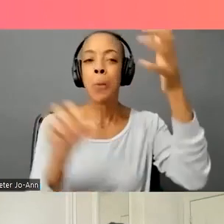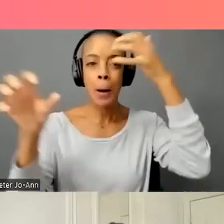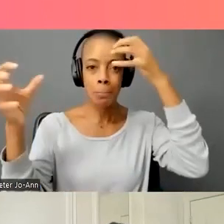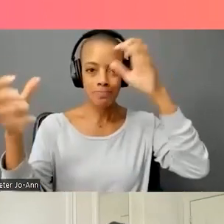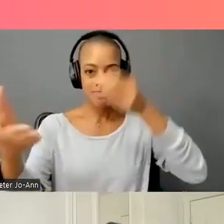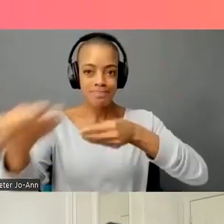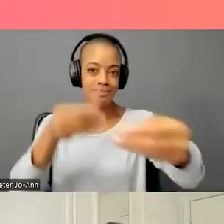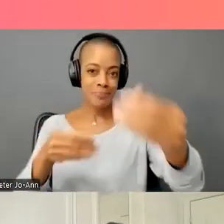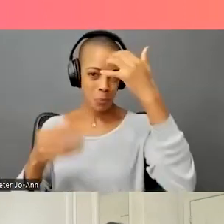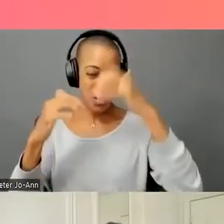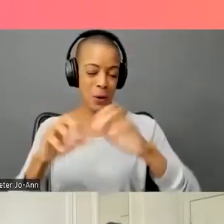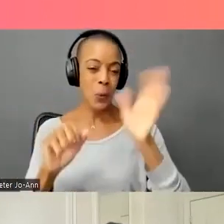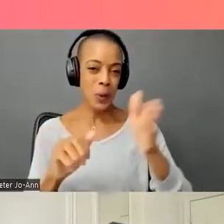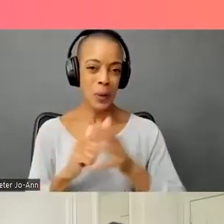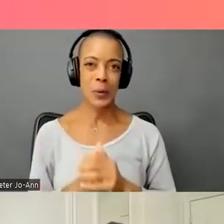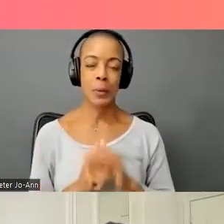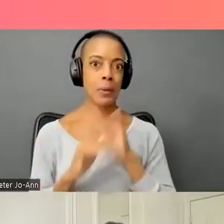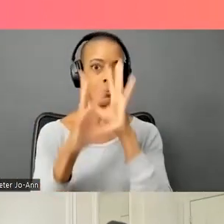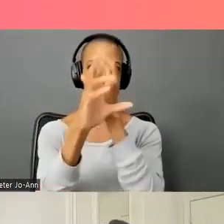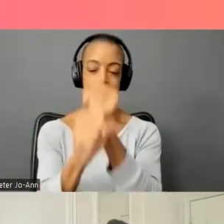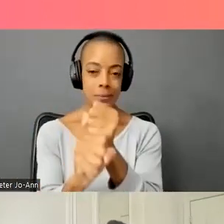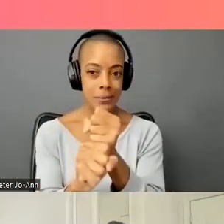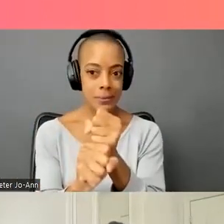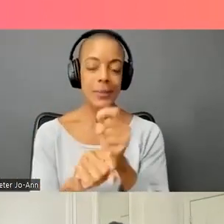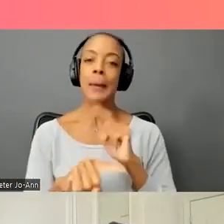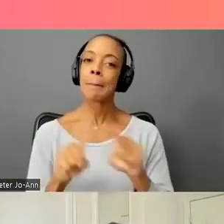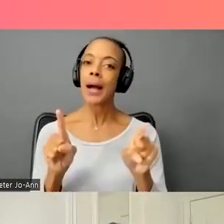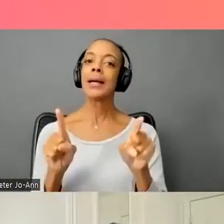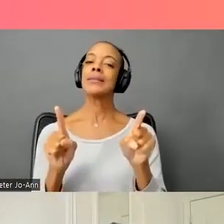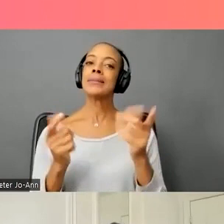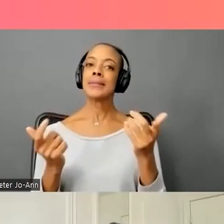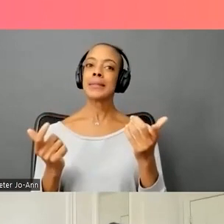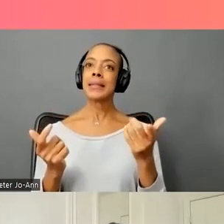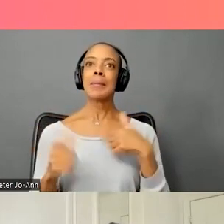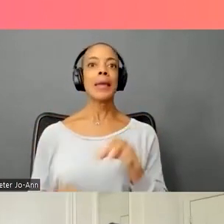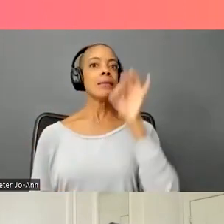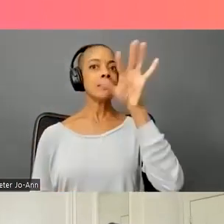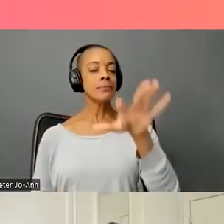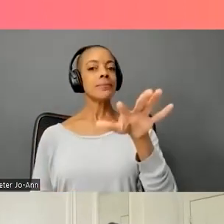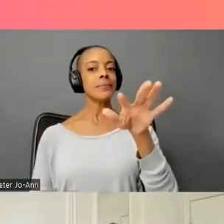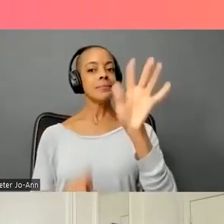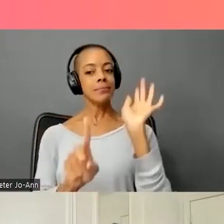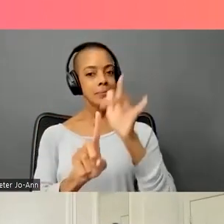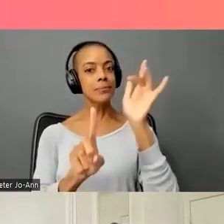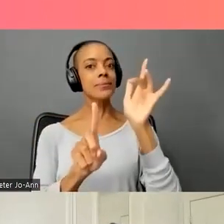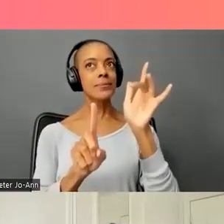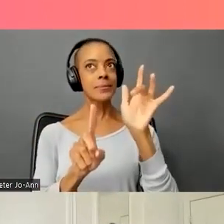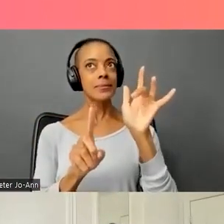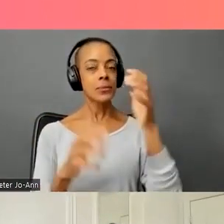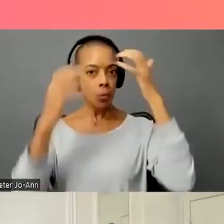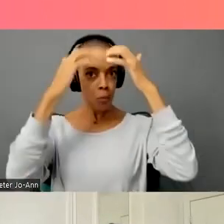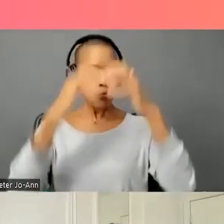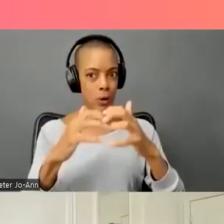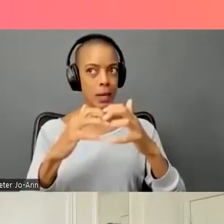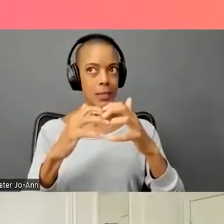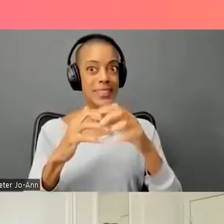as a structure. But I say all of this as an organ, but I say all of this to highlight the importance of traumatic